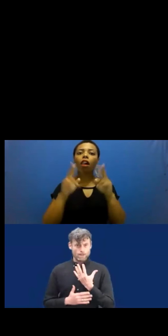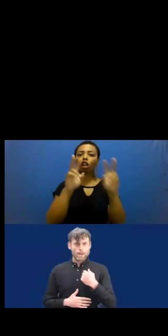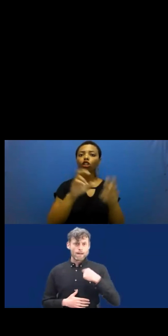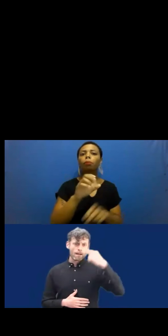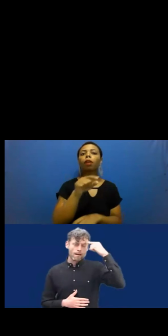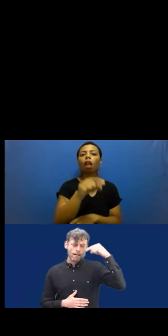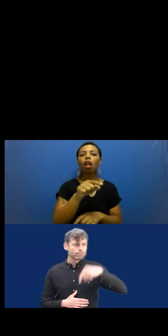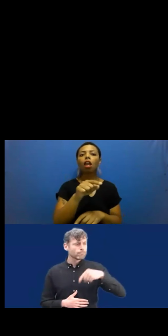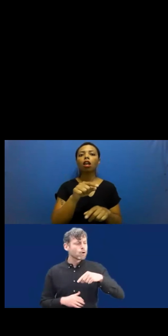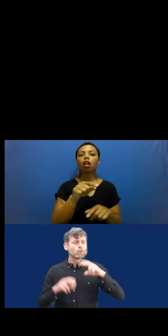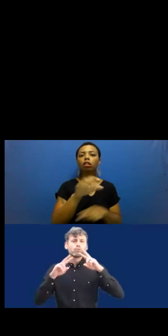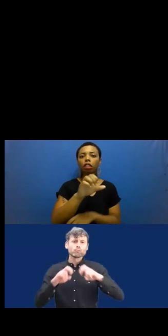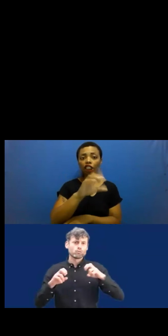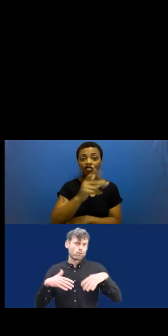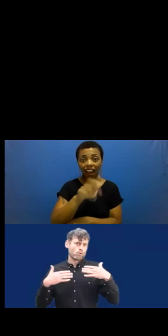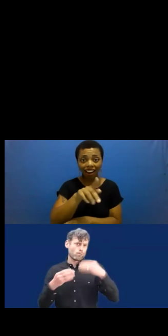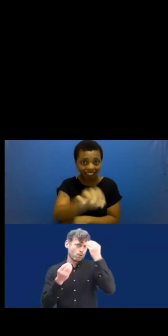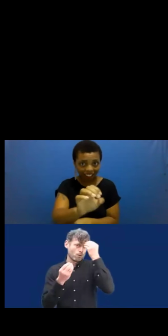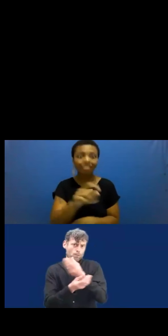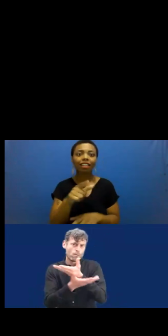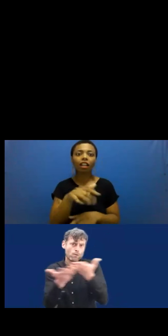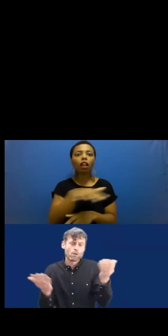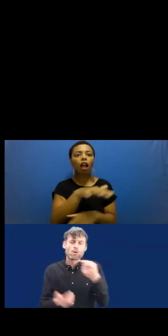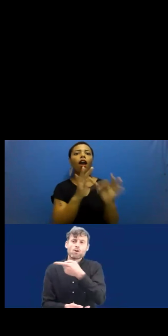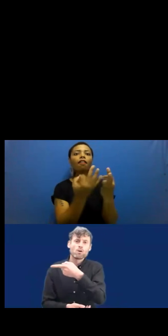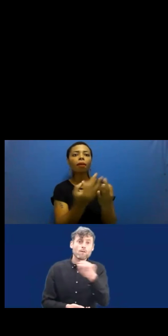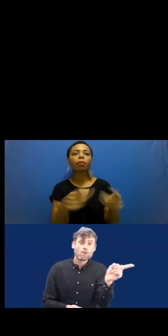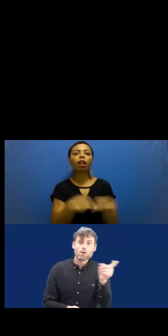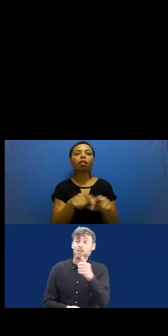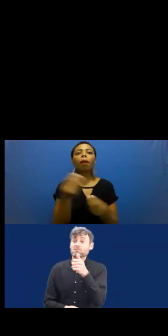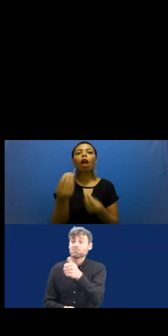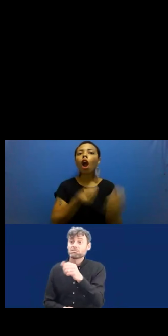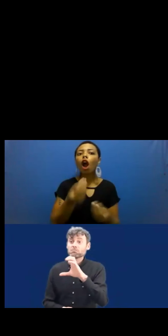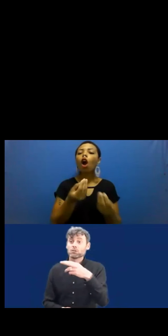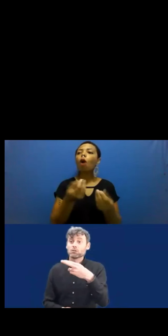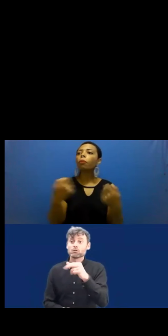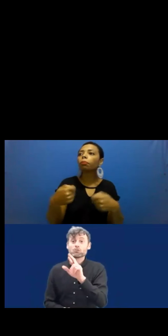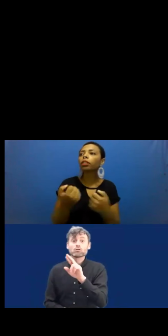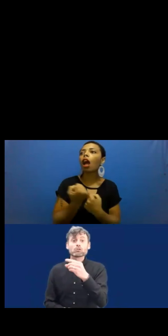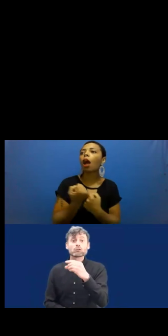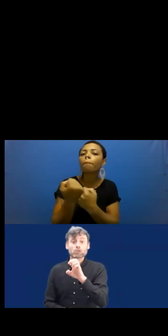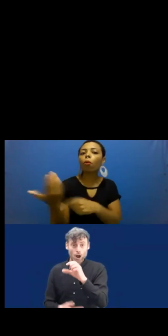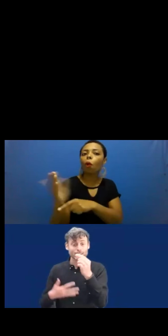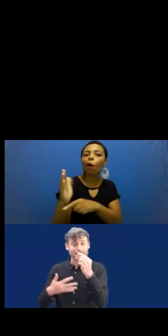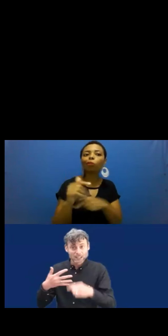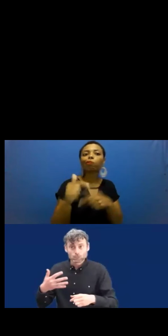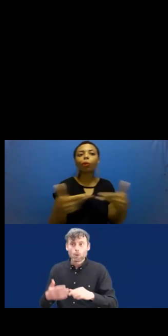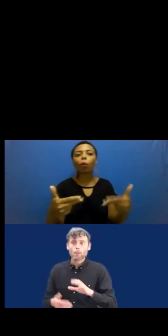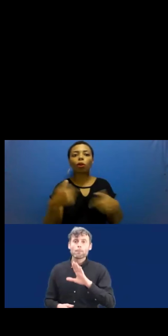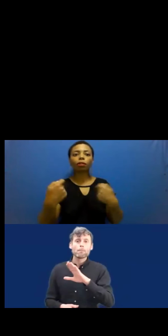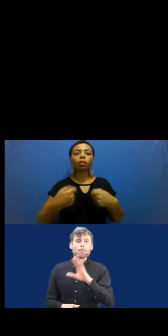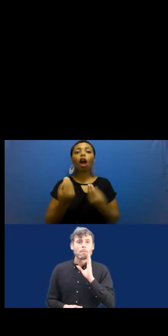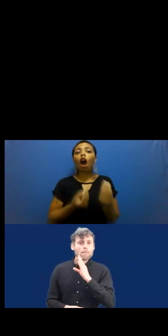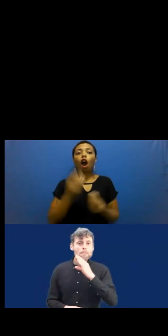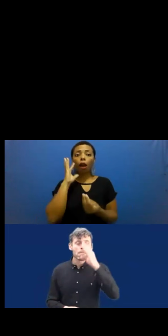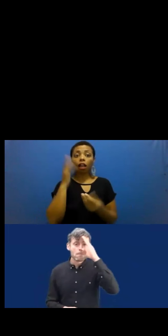parents, and the various professionals that provide support and service. A review of the literature demonstrates